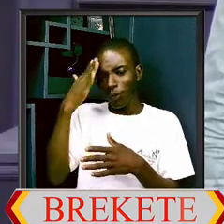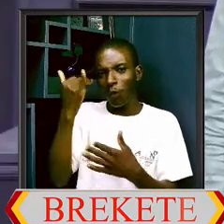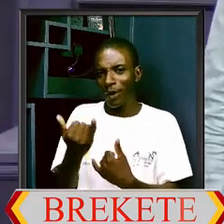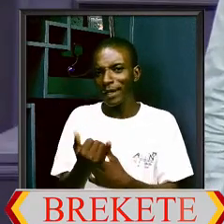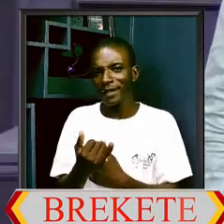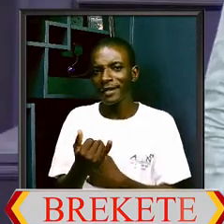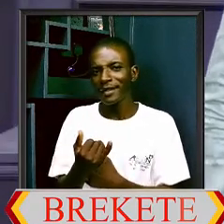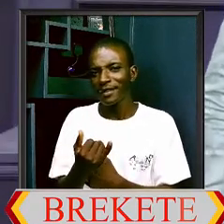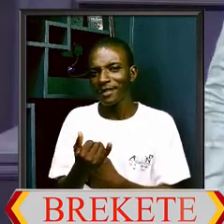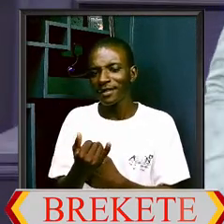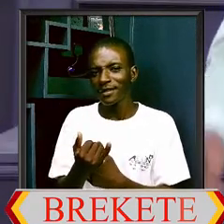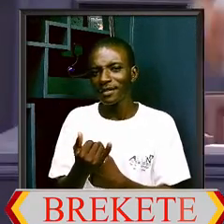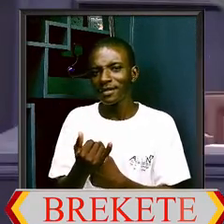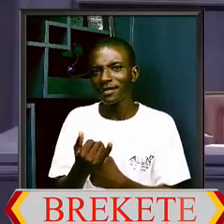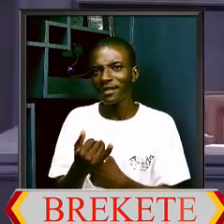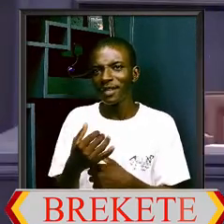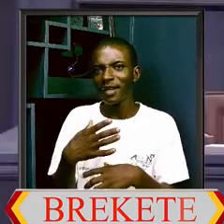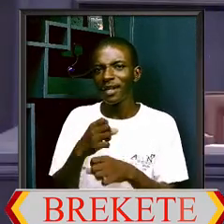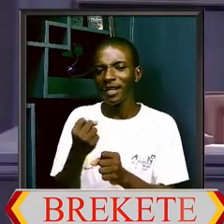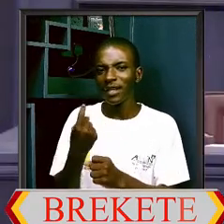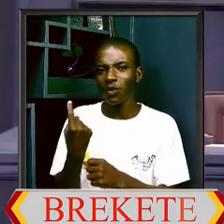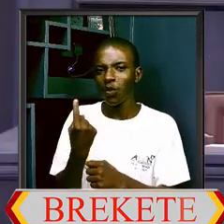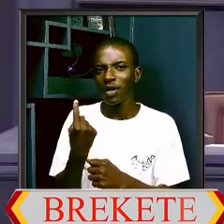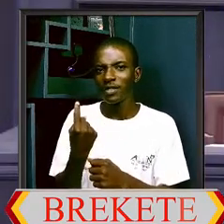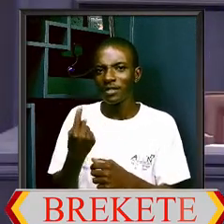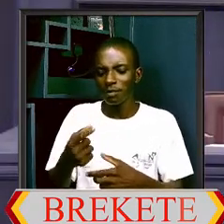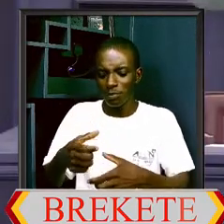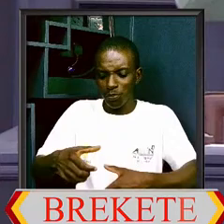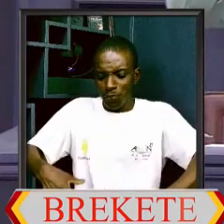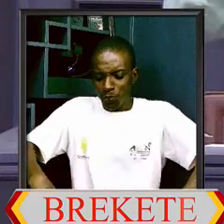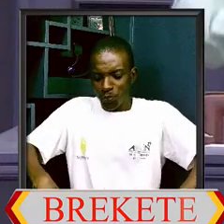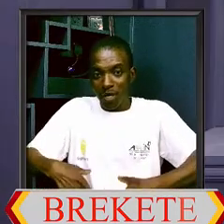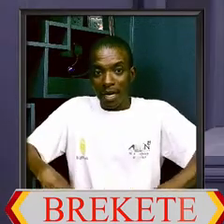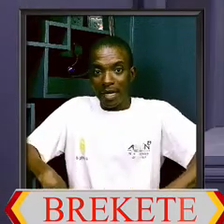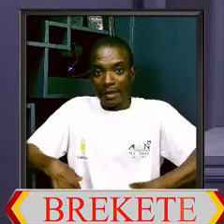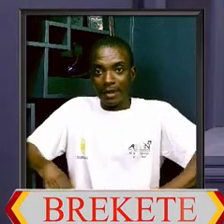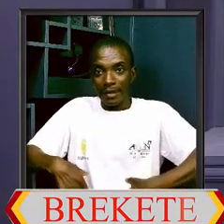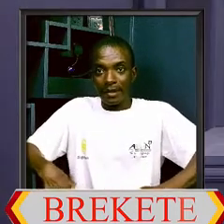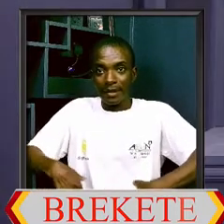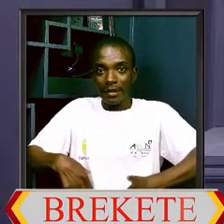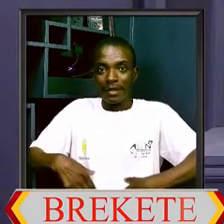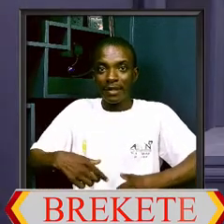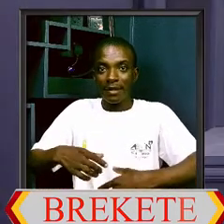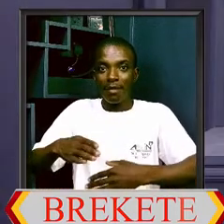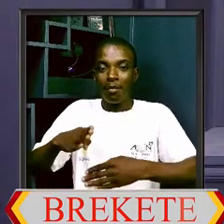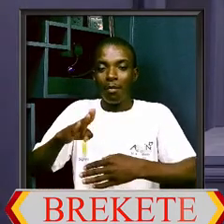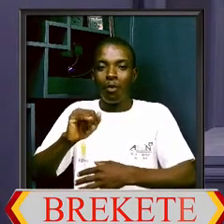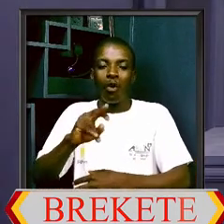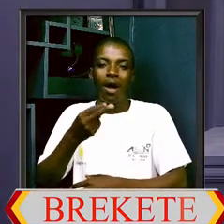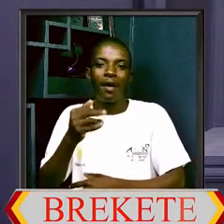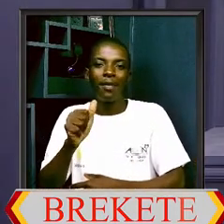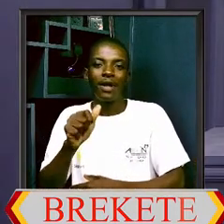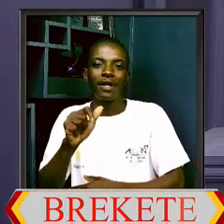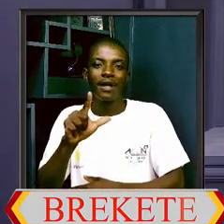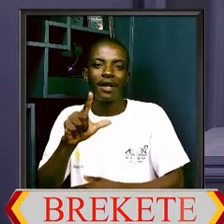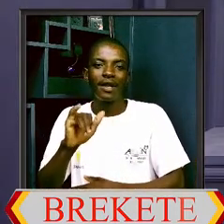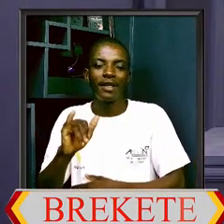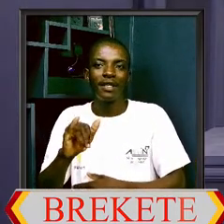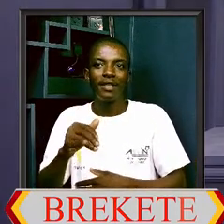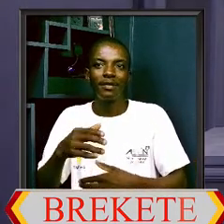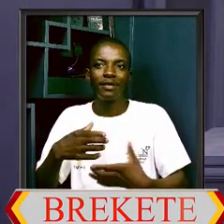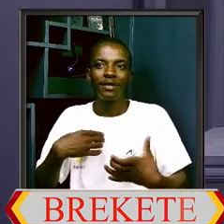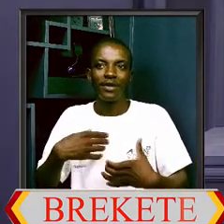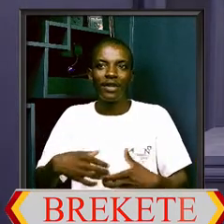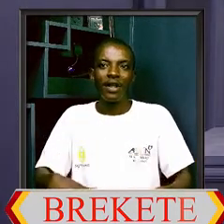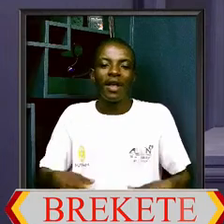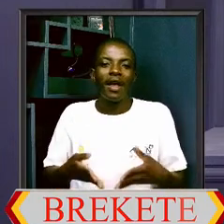know why I get one p where the where Muhammad Ali picture day once you allow